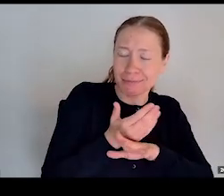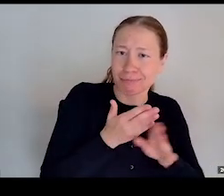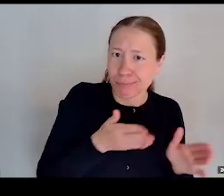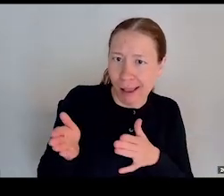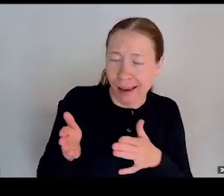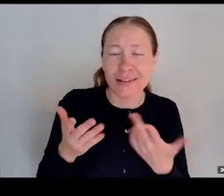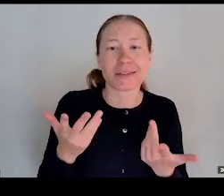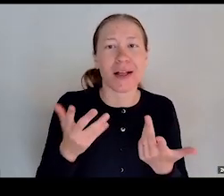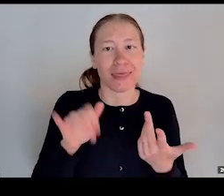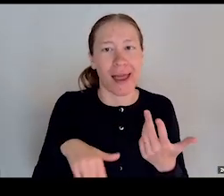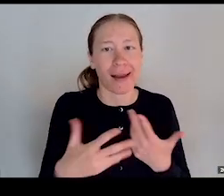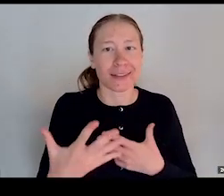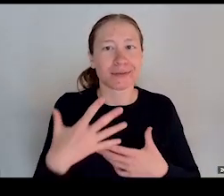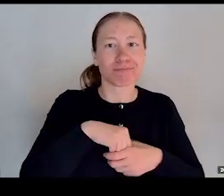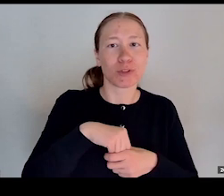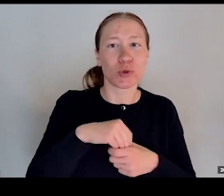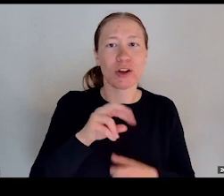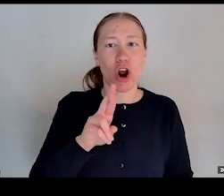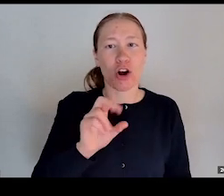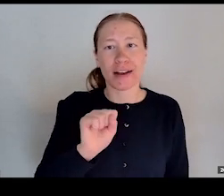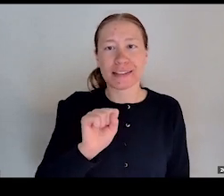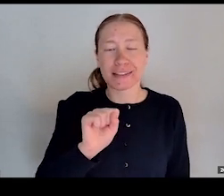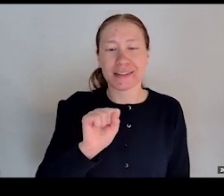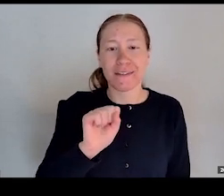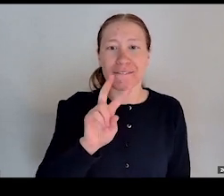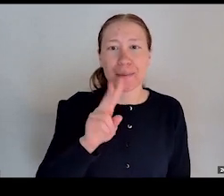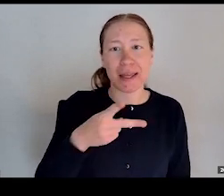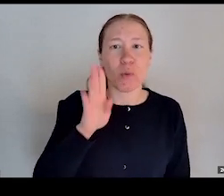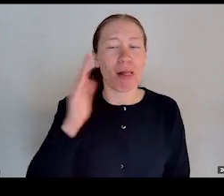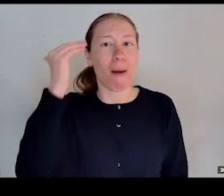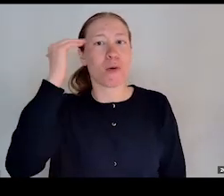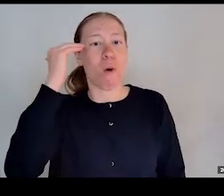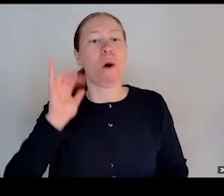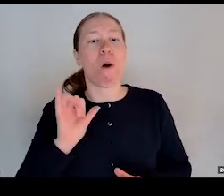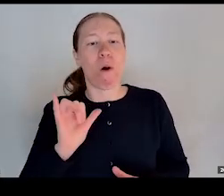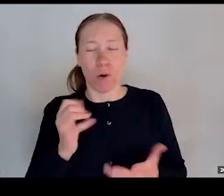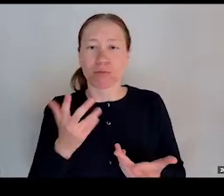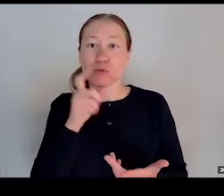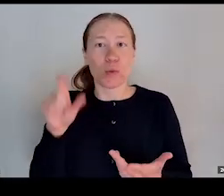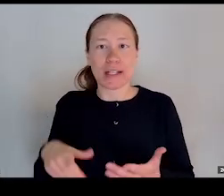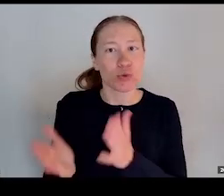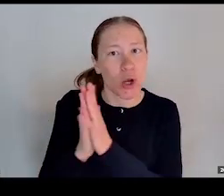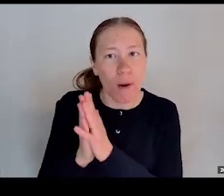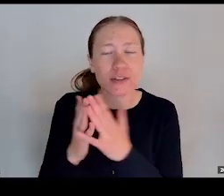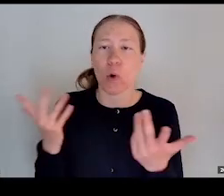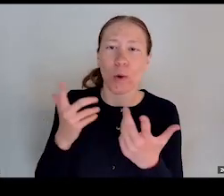people to plan and prepare themselves accordingly, and also know what they may need to specifically ask for and